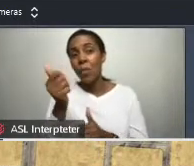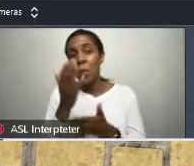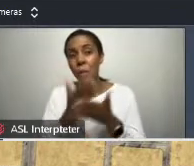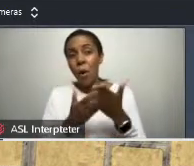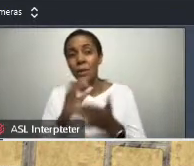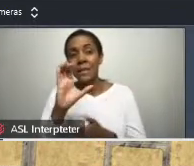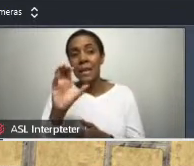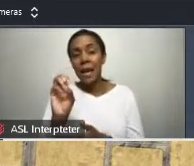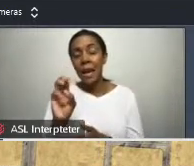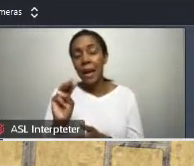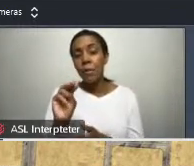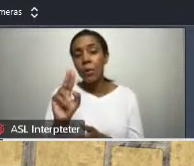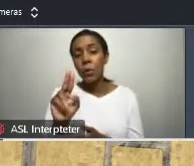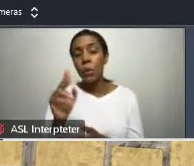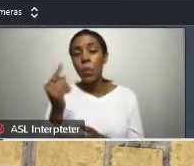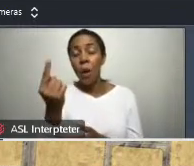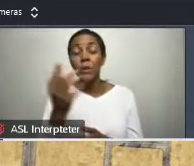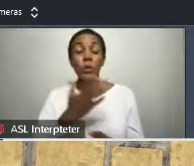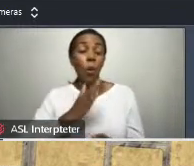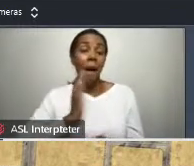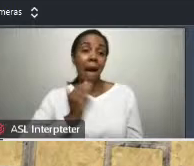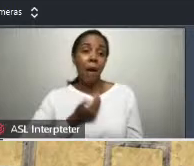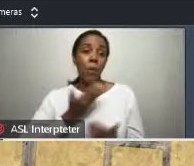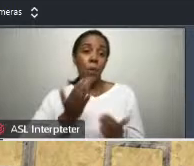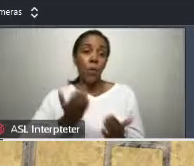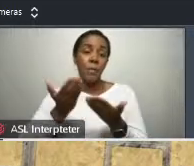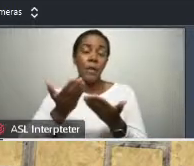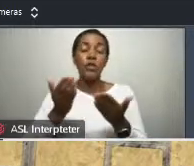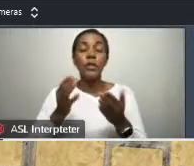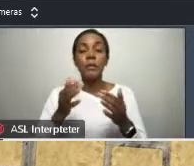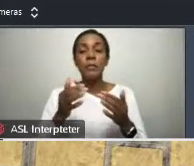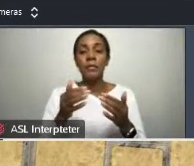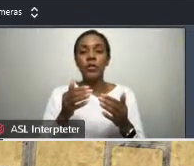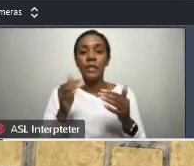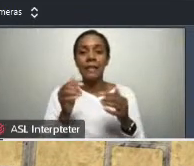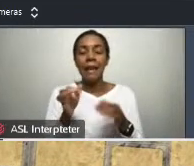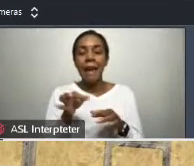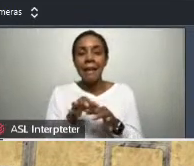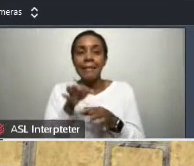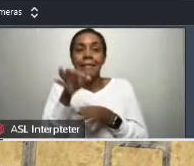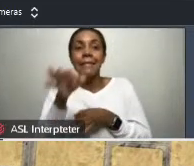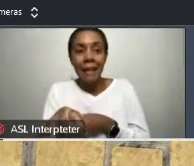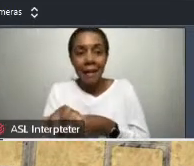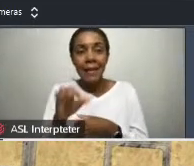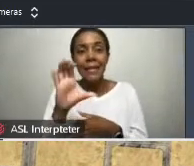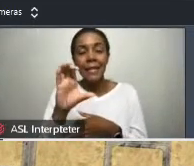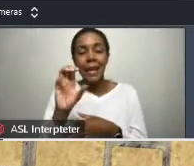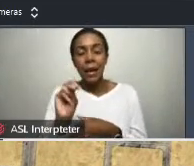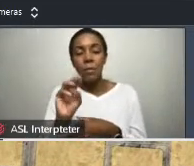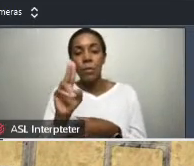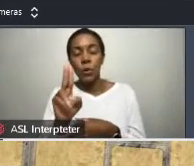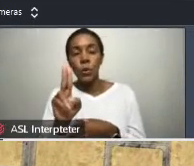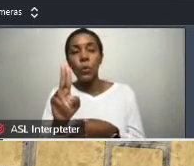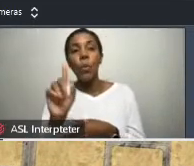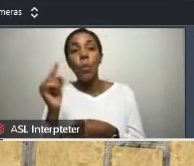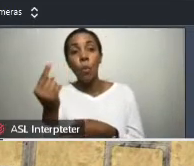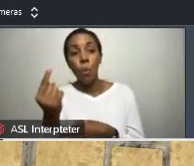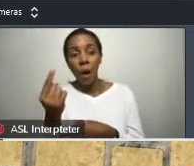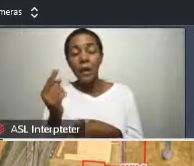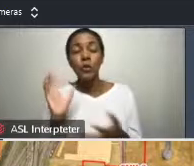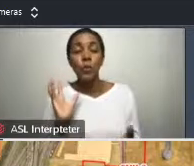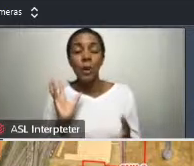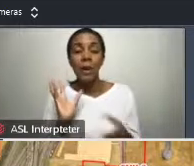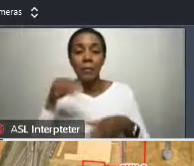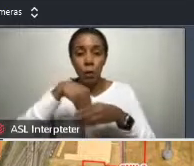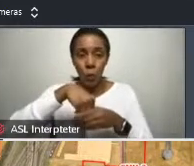so it would be simply, our recommendation would be simply extending the CMU1 that's already along Overton Crossing to encompass that